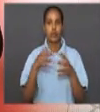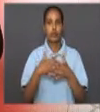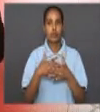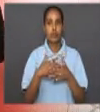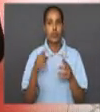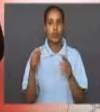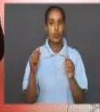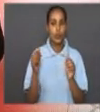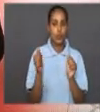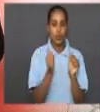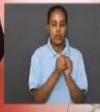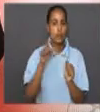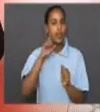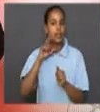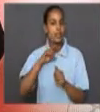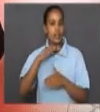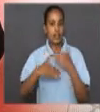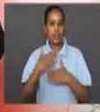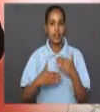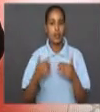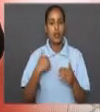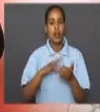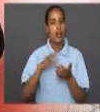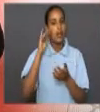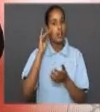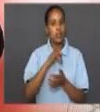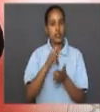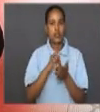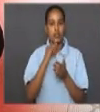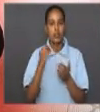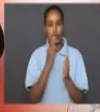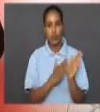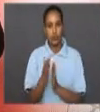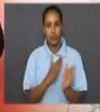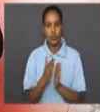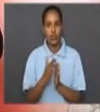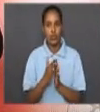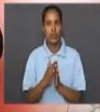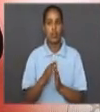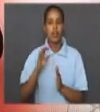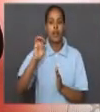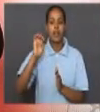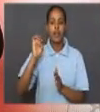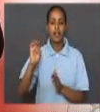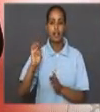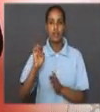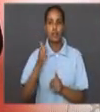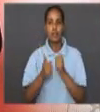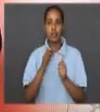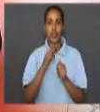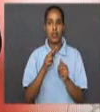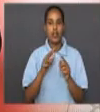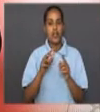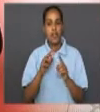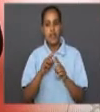with plasticizers. We have learned that it is produced from ethanils, which are